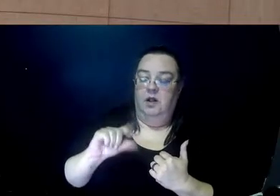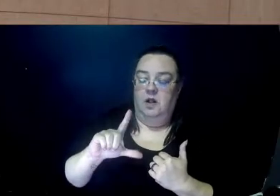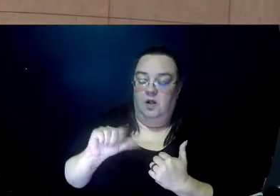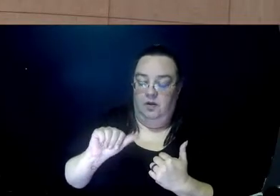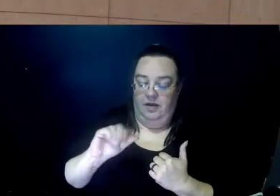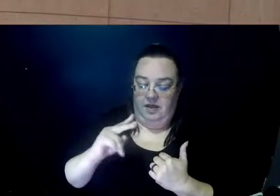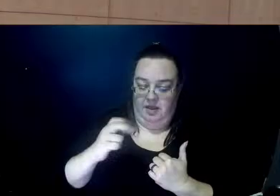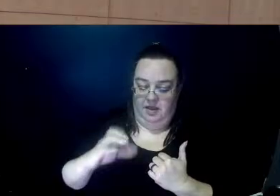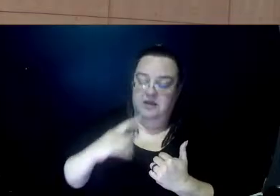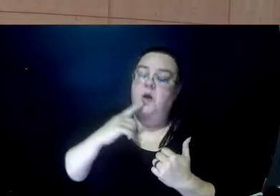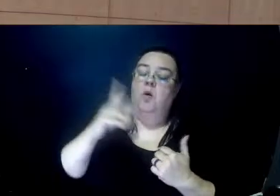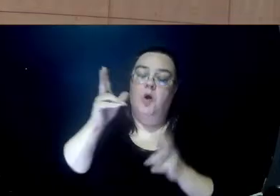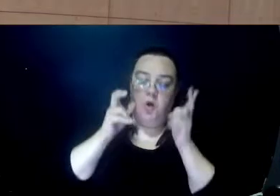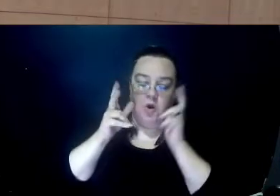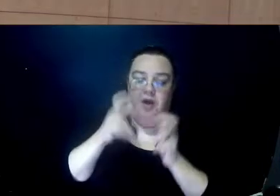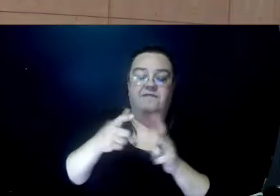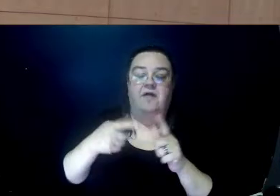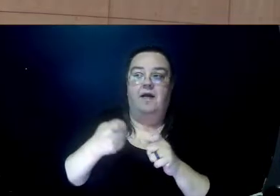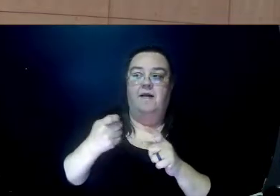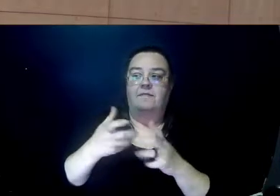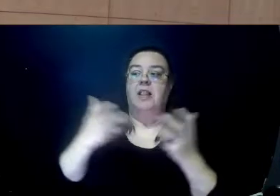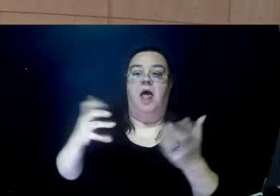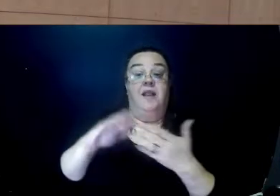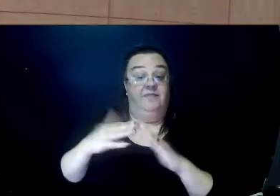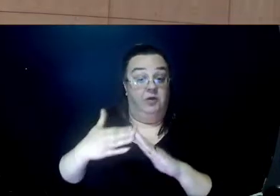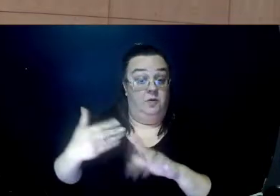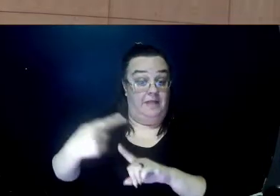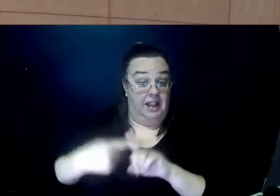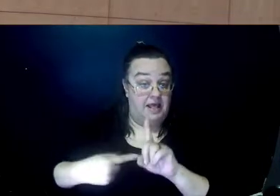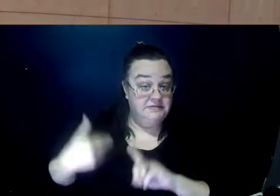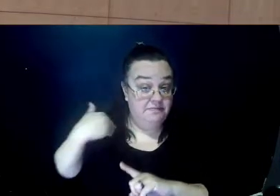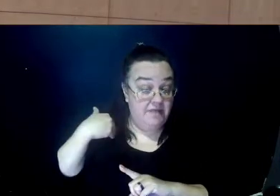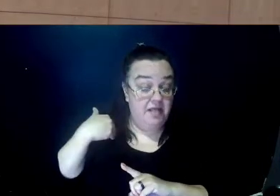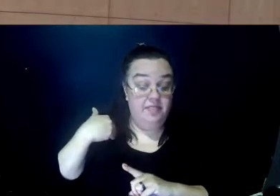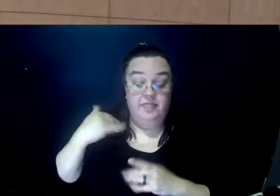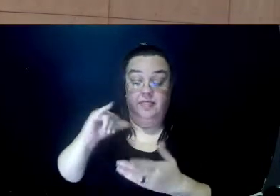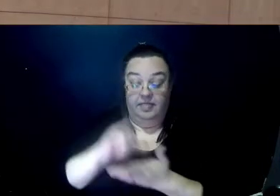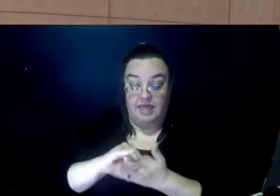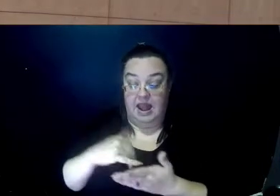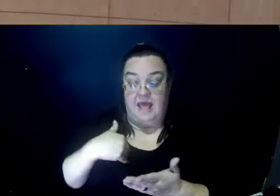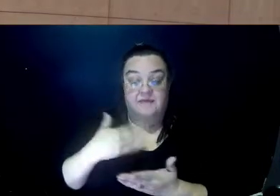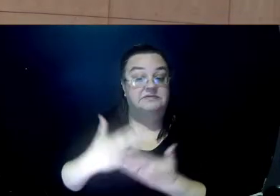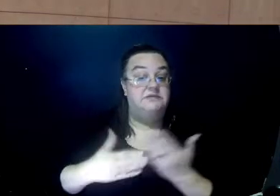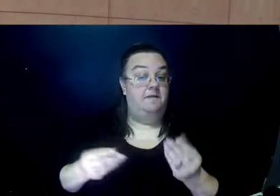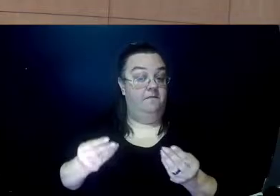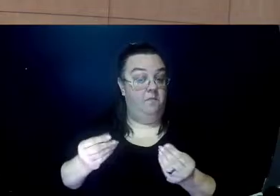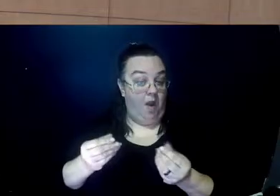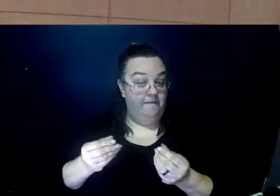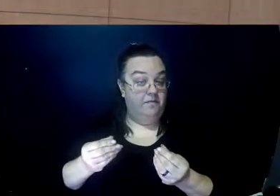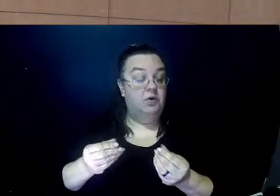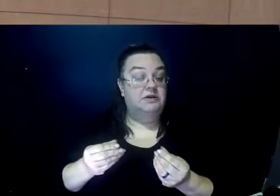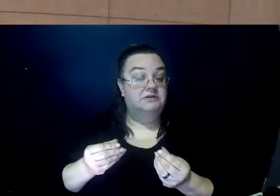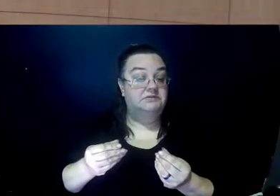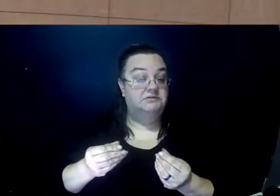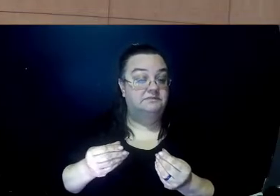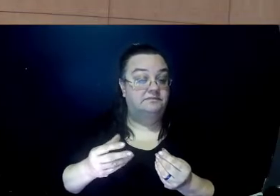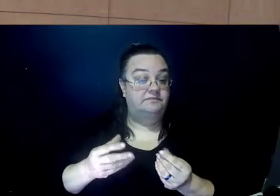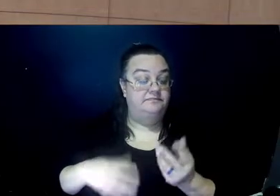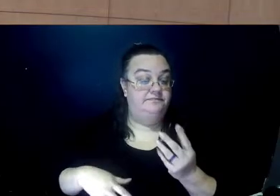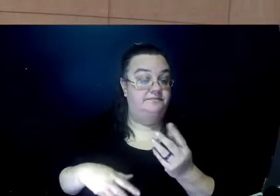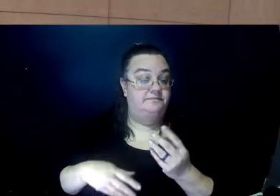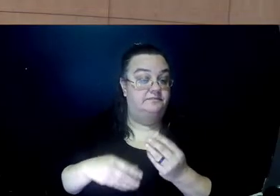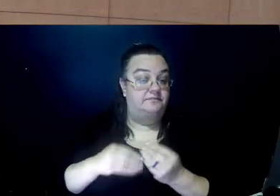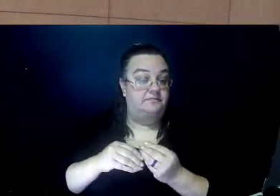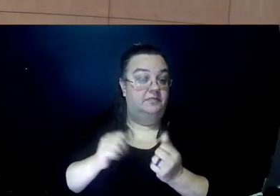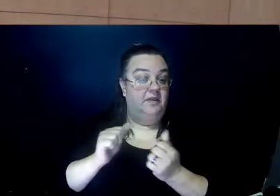great number of the community last month that there are some properties in addition to